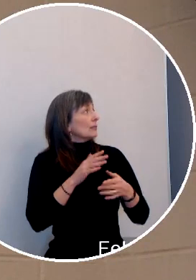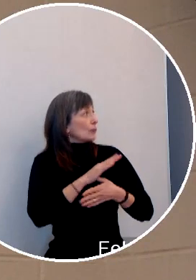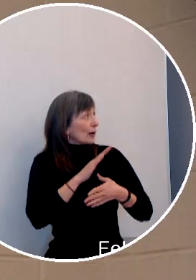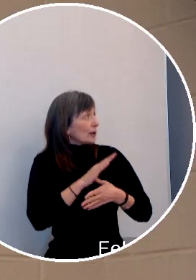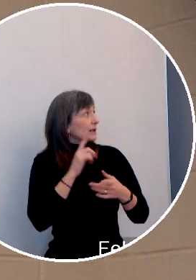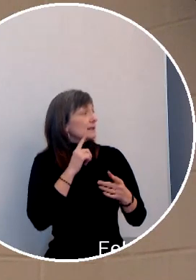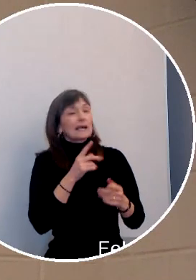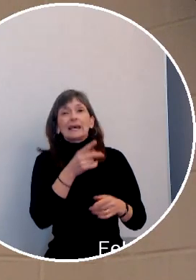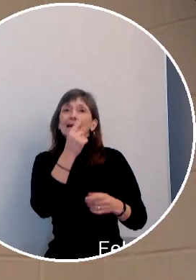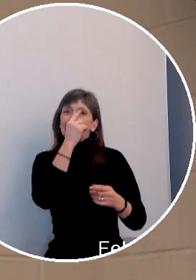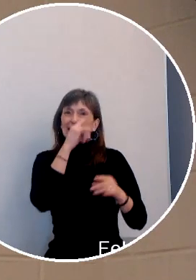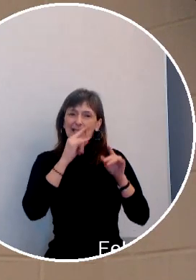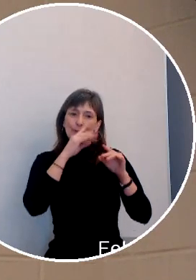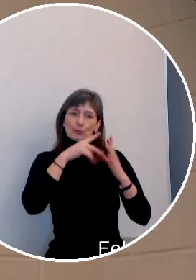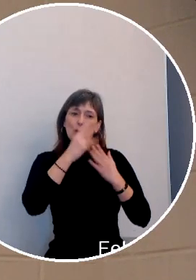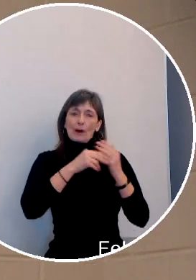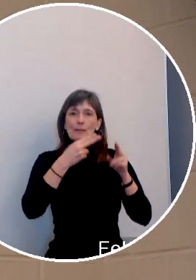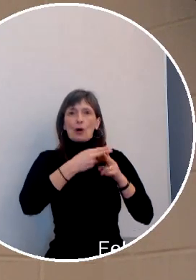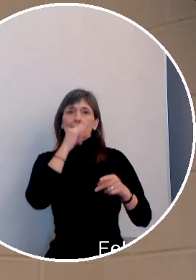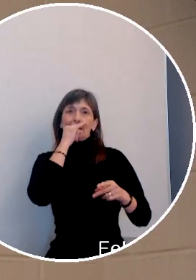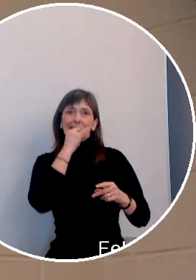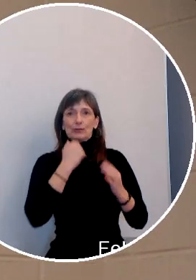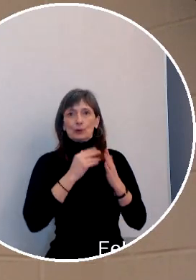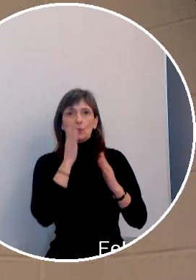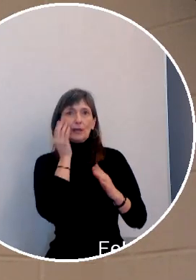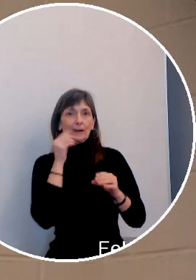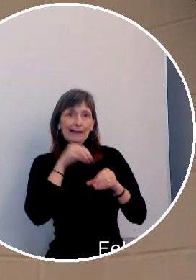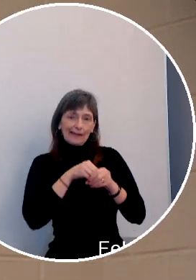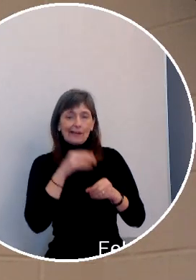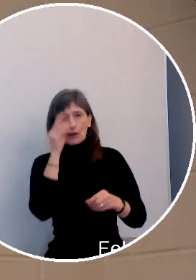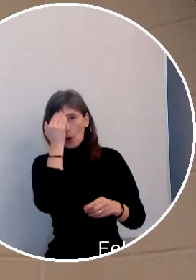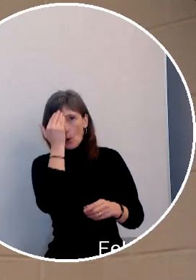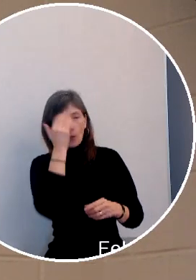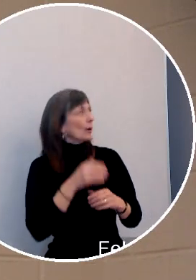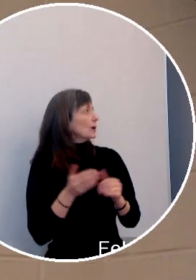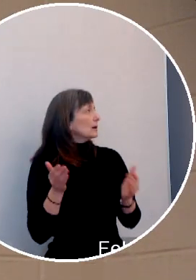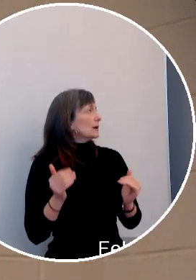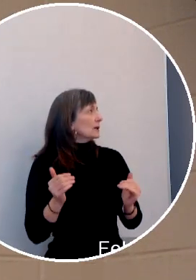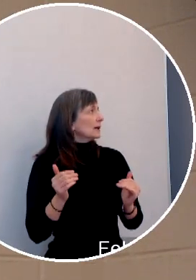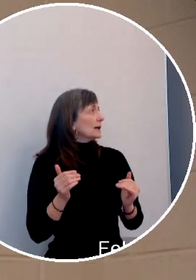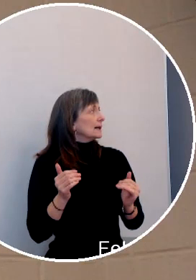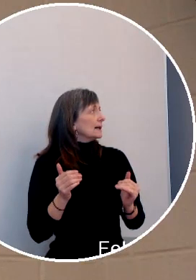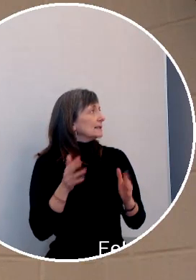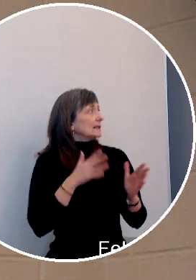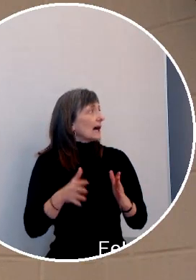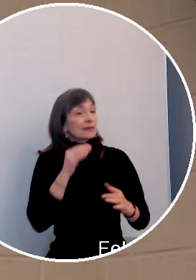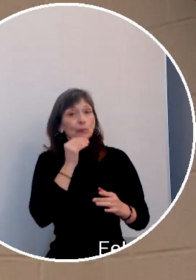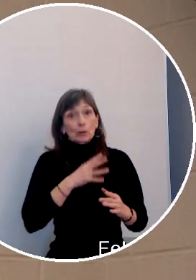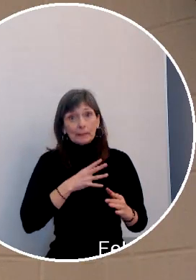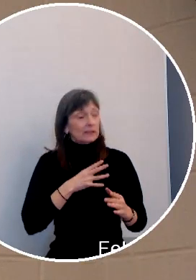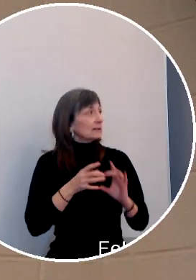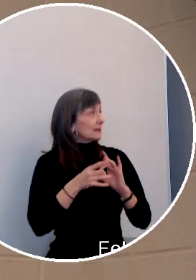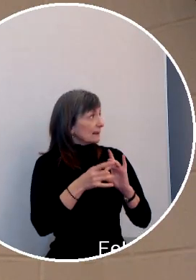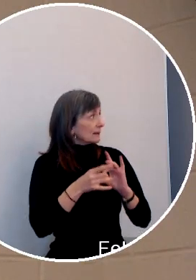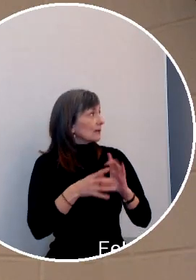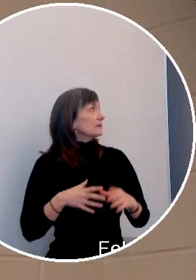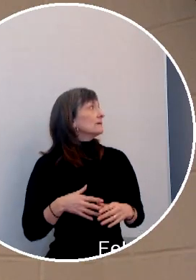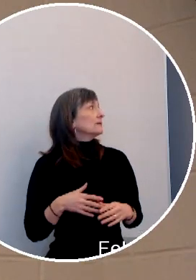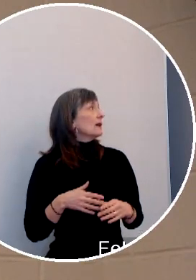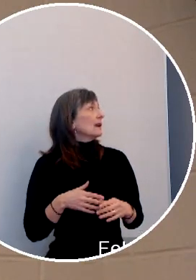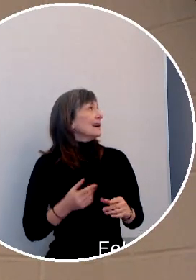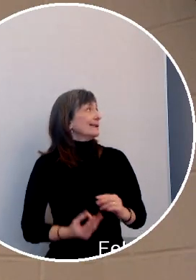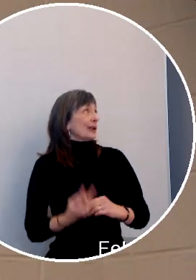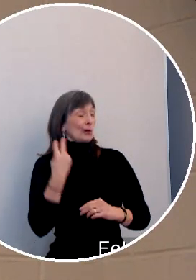about, some updates on status of women liaison, a look back at our fall strategic plan